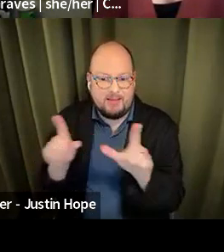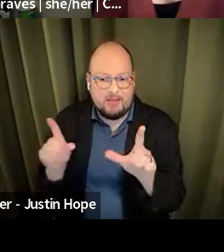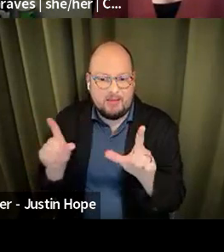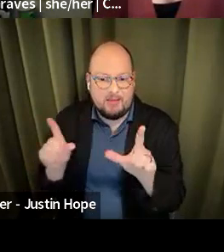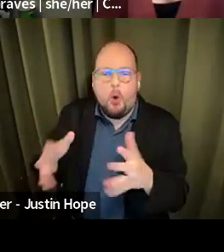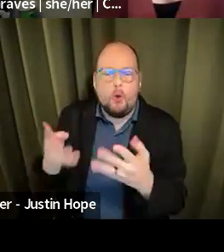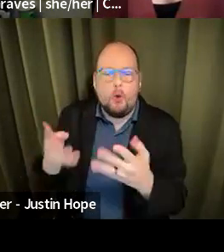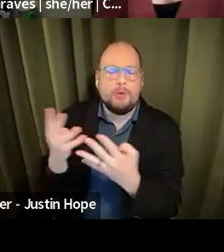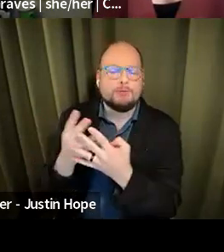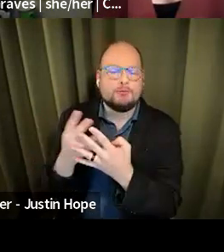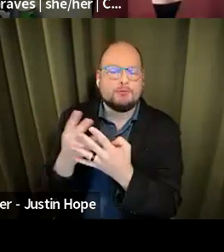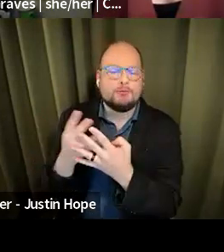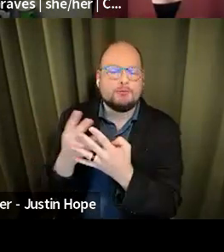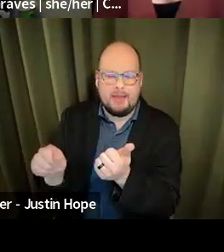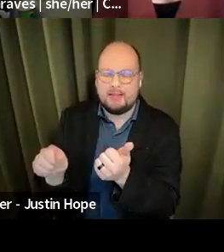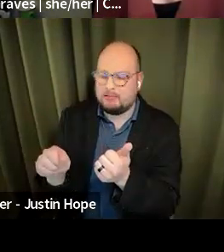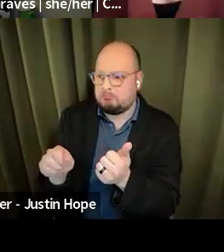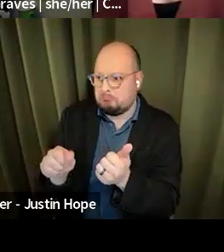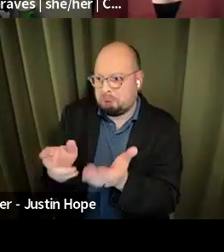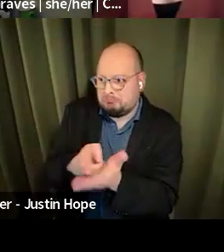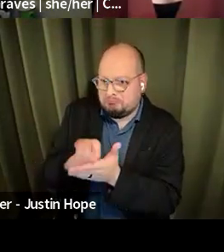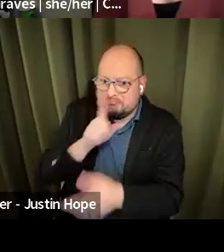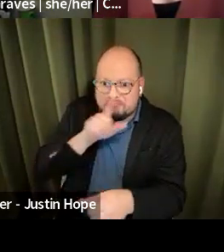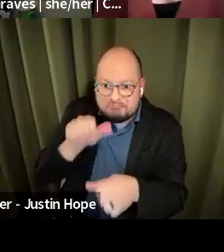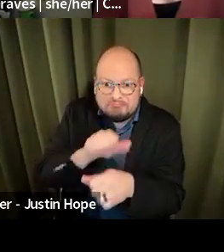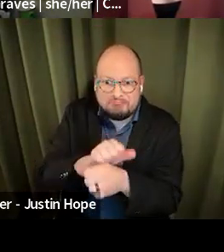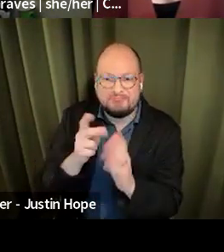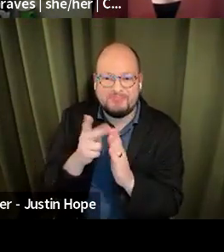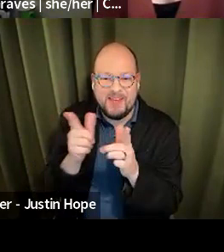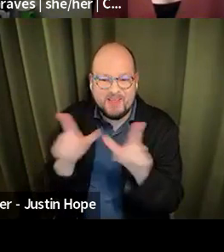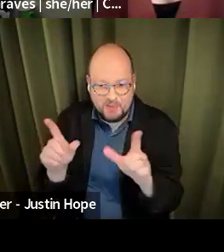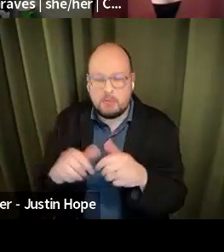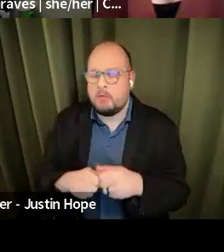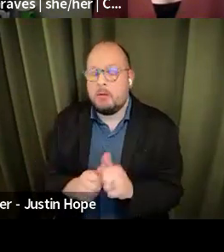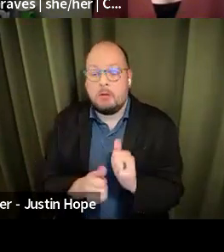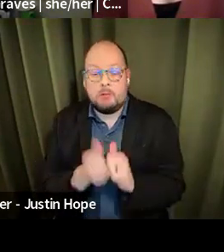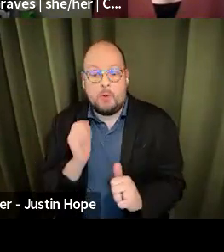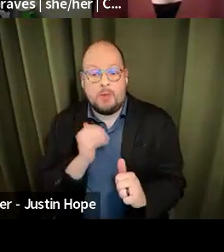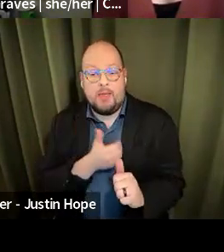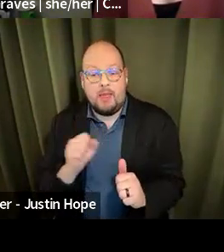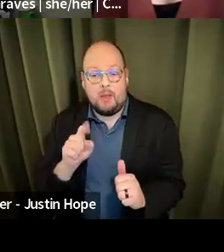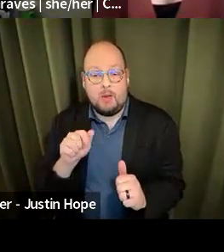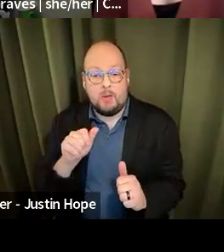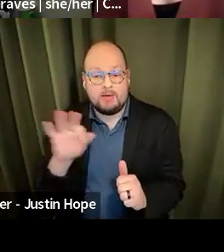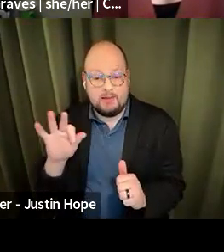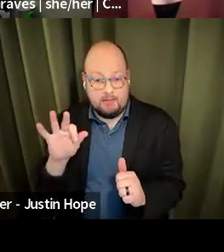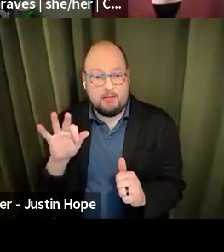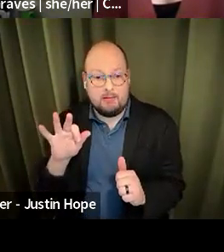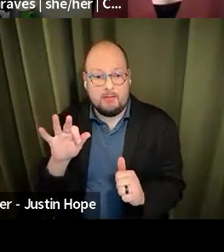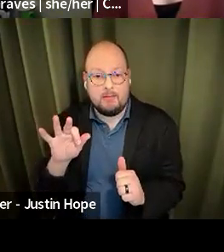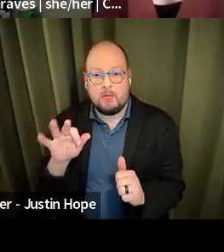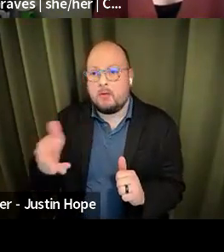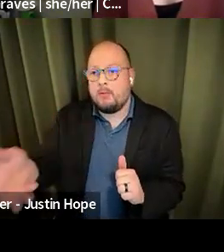they were completely bilingual. And most of the staff that we hire that are